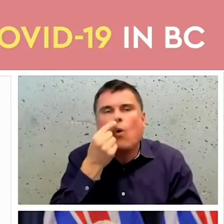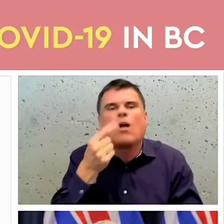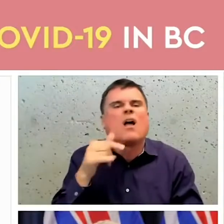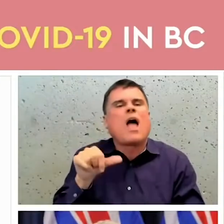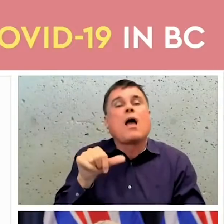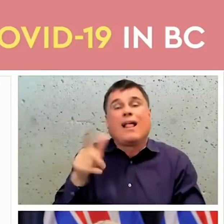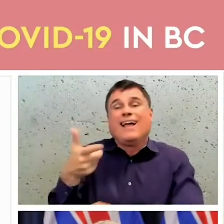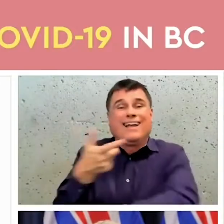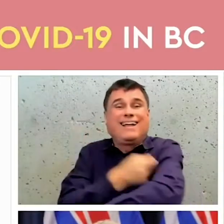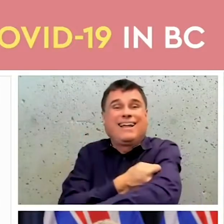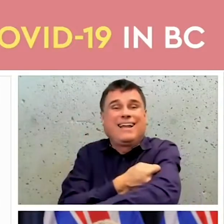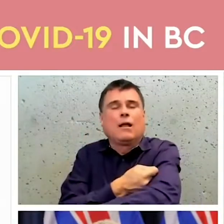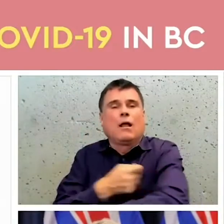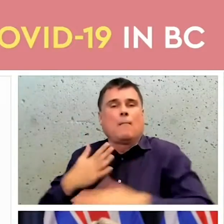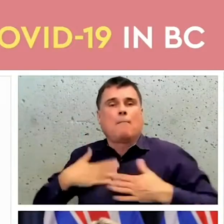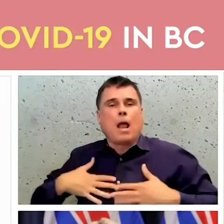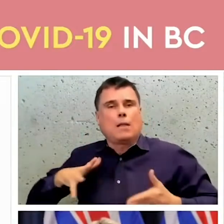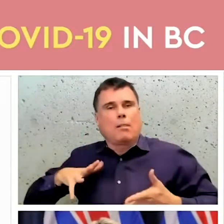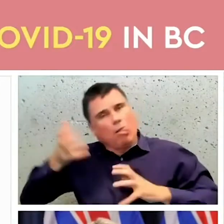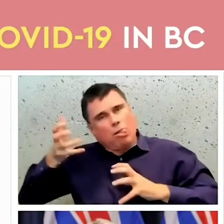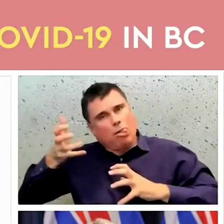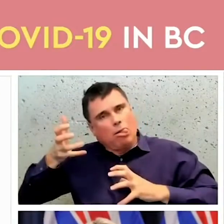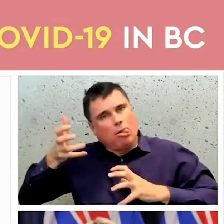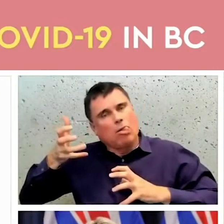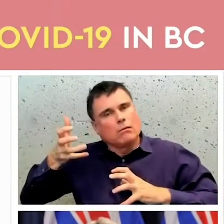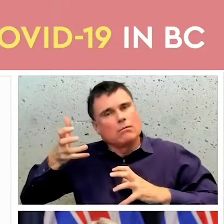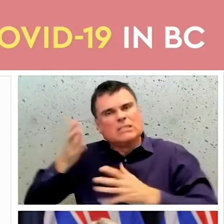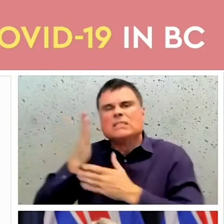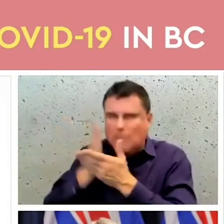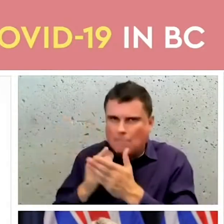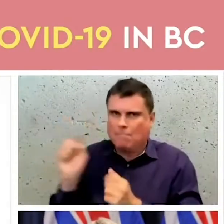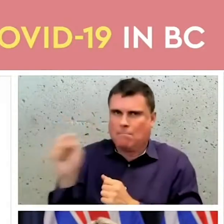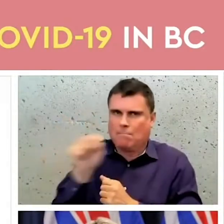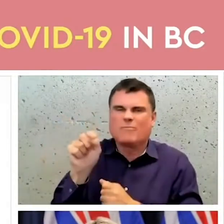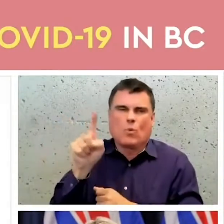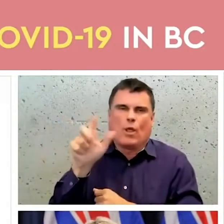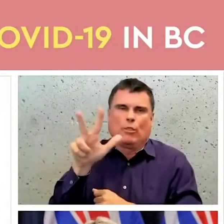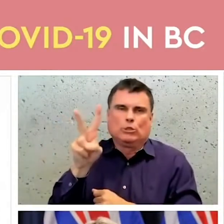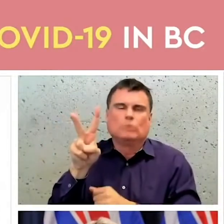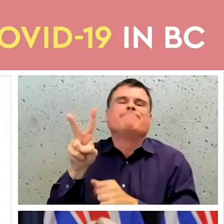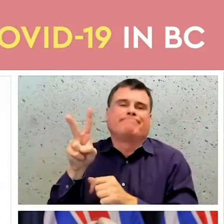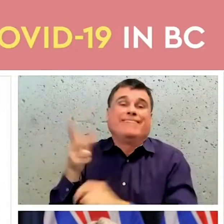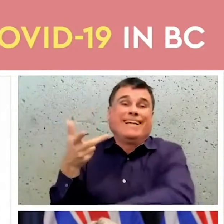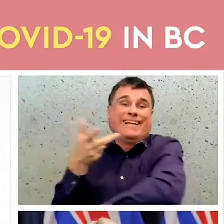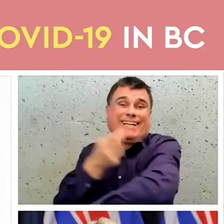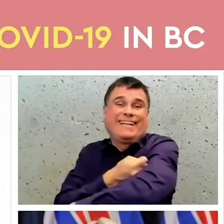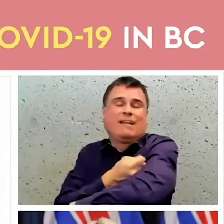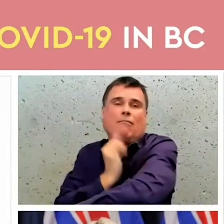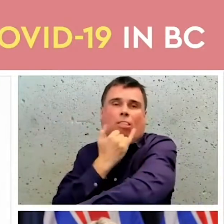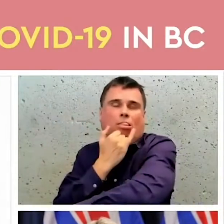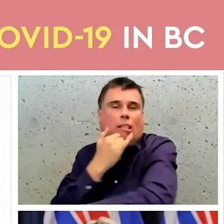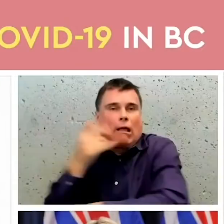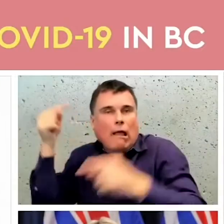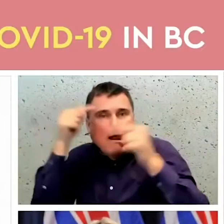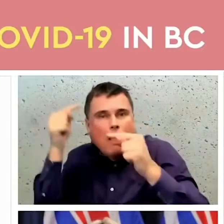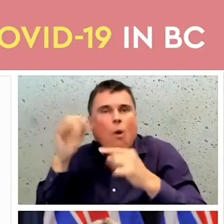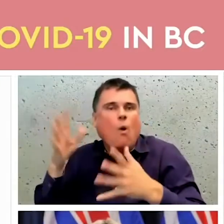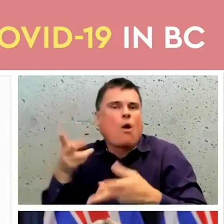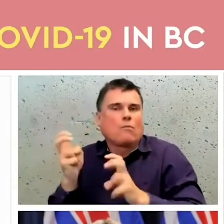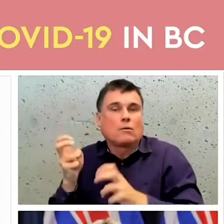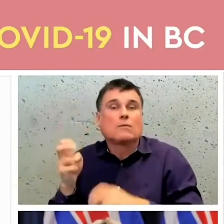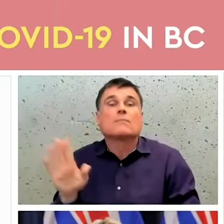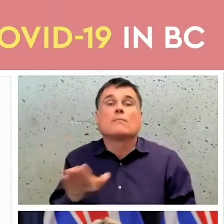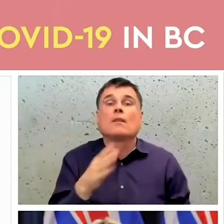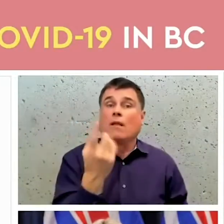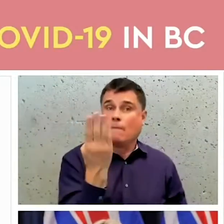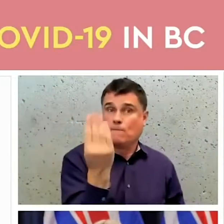site of the injection. There have been 14 serious events which required hospitalization, and all of